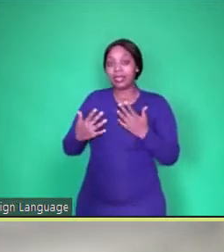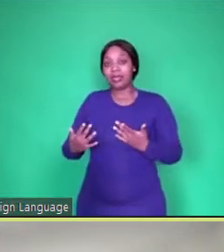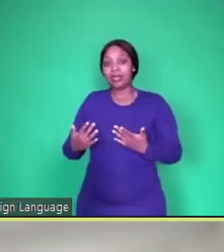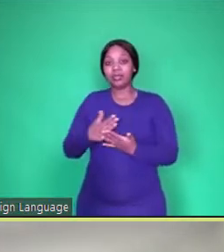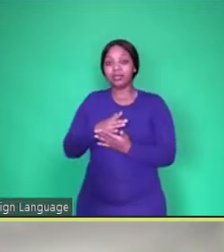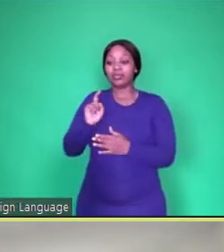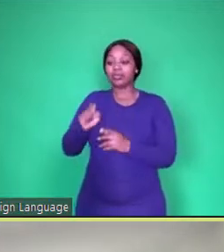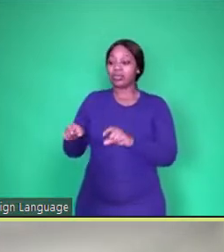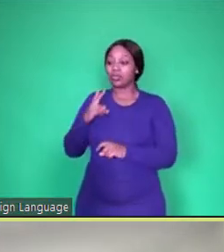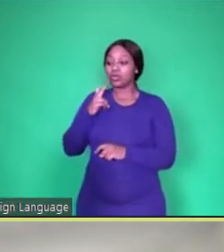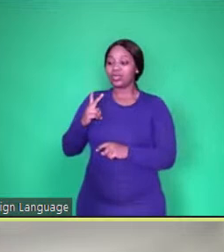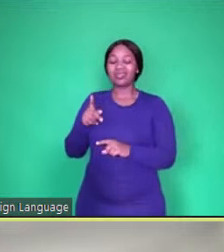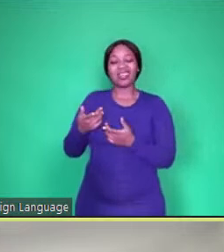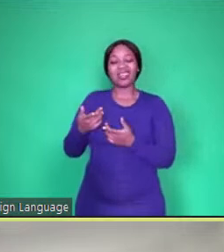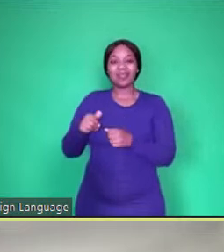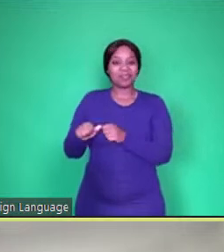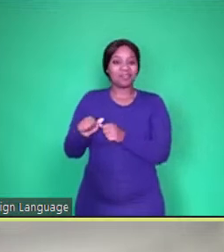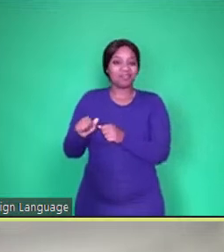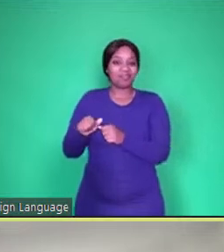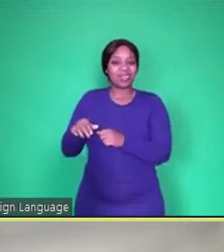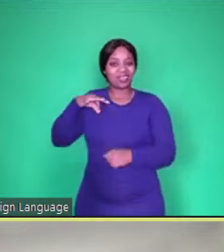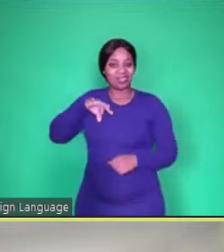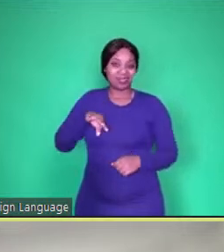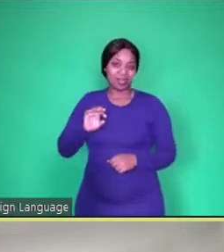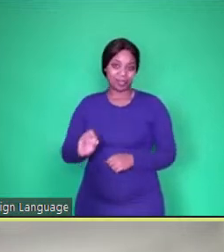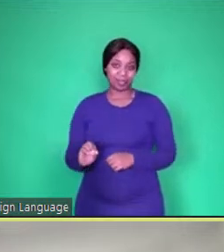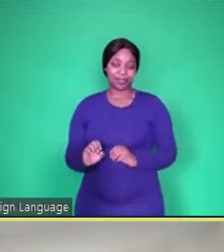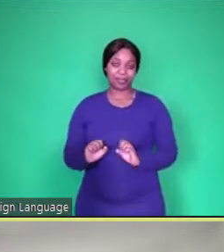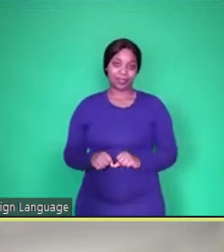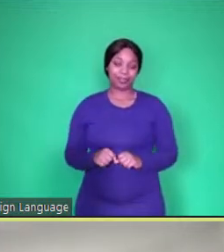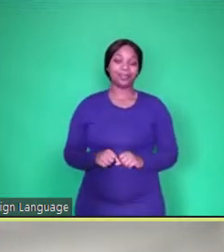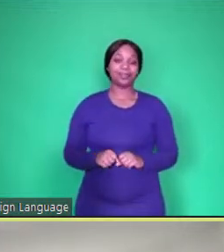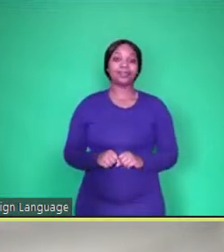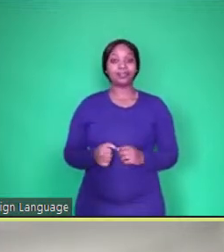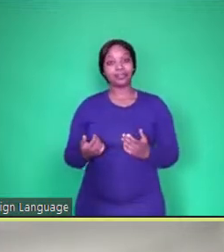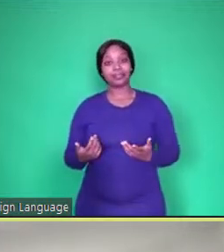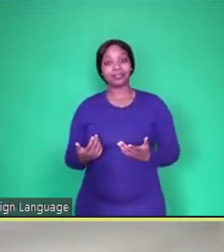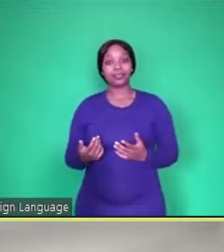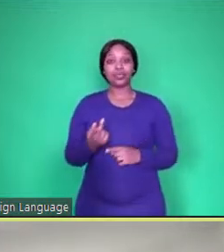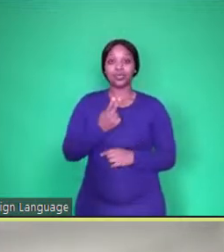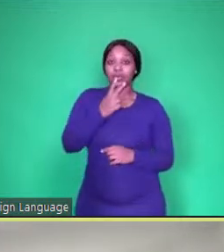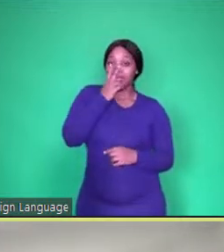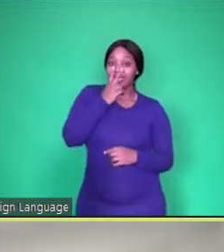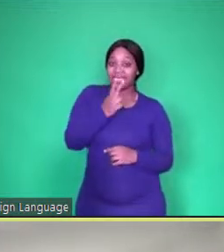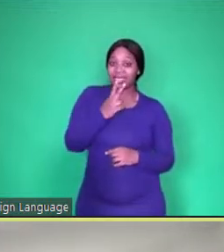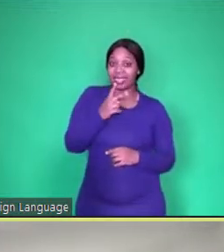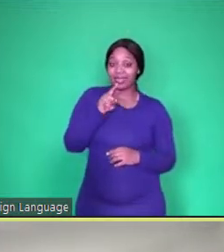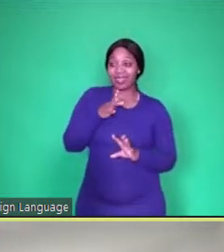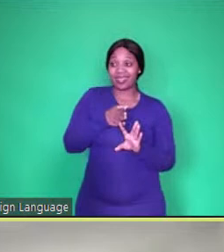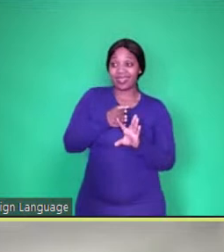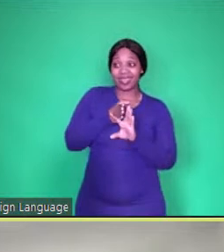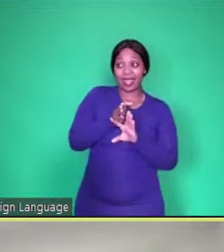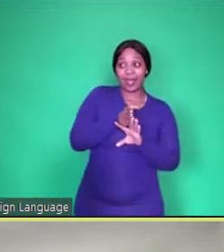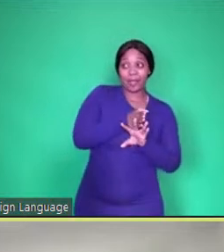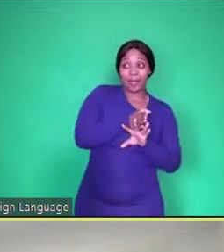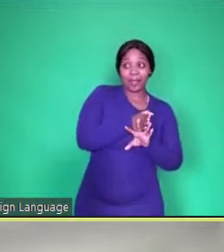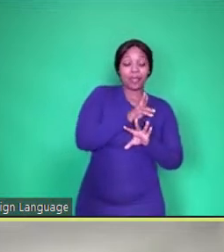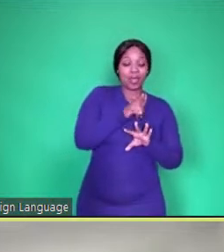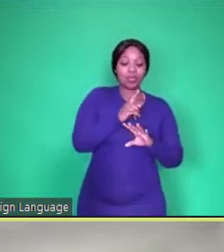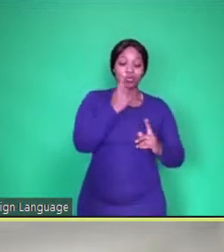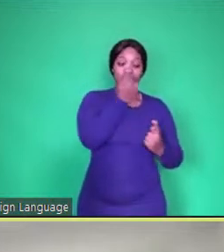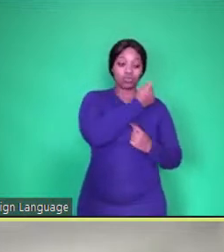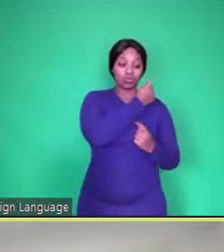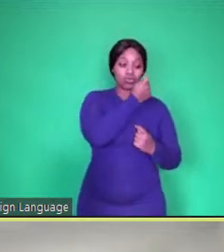in terms of their incomes. And you can see that this gap between urban and rural areas